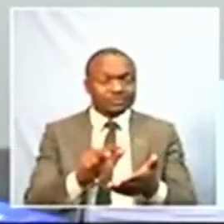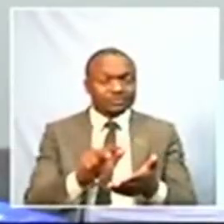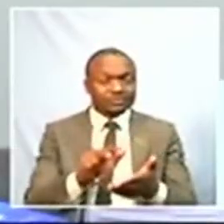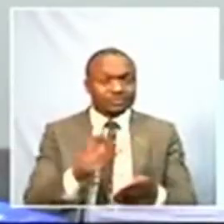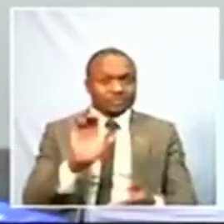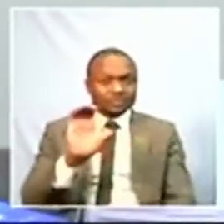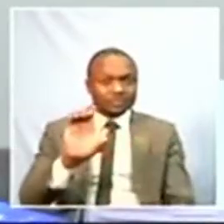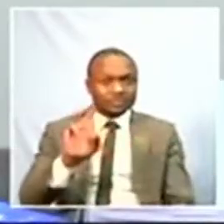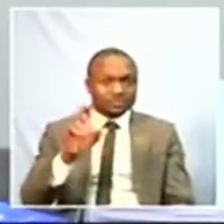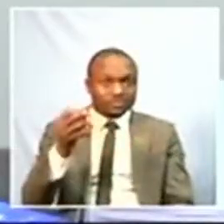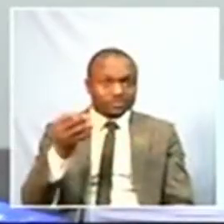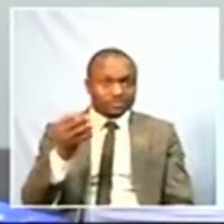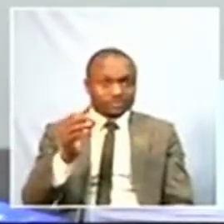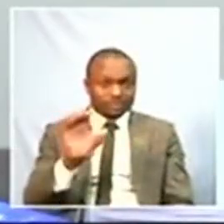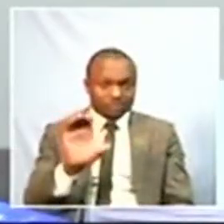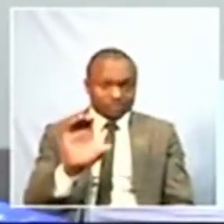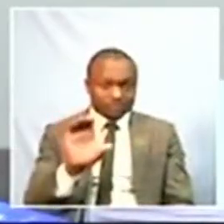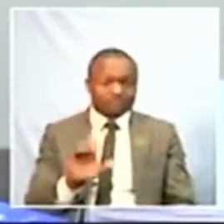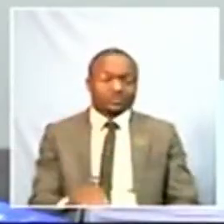CDFC.